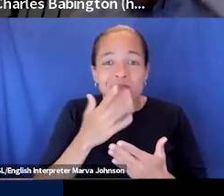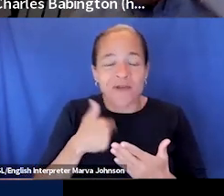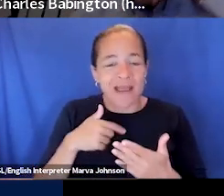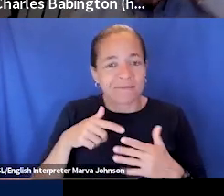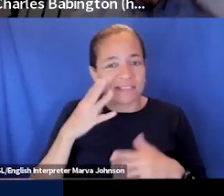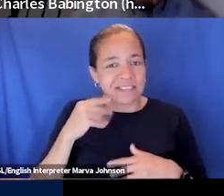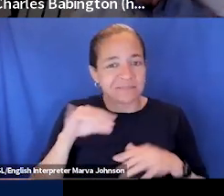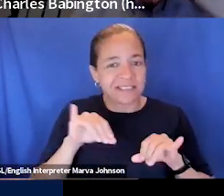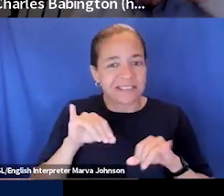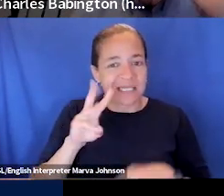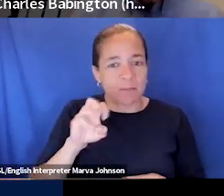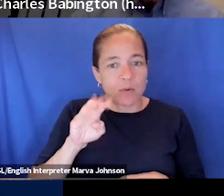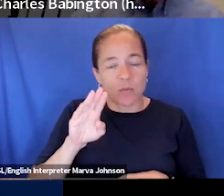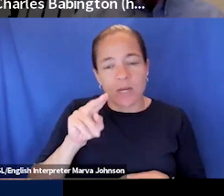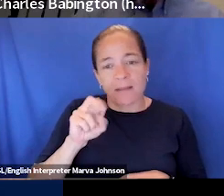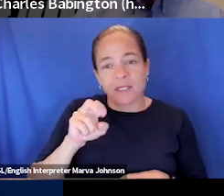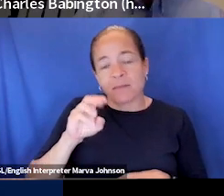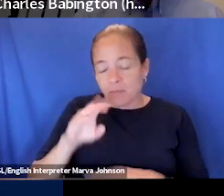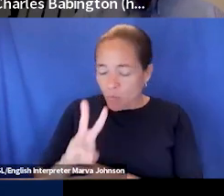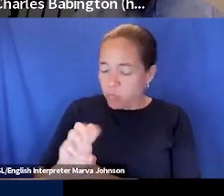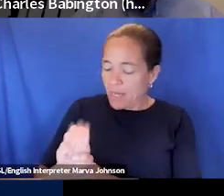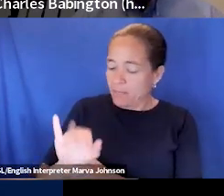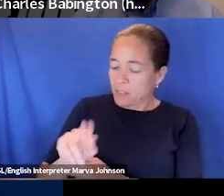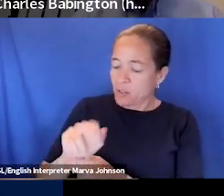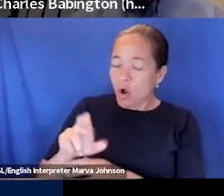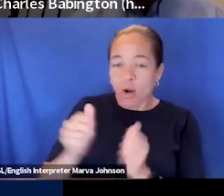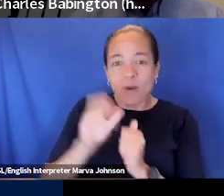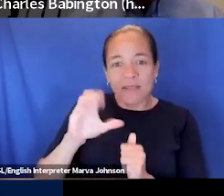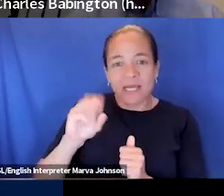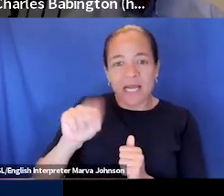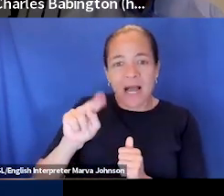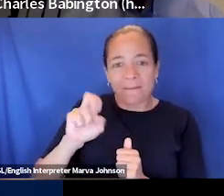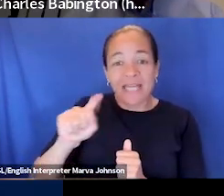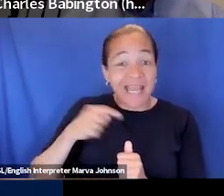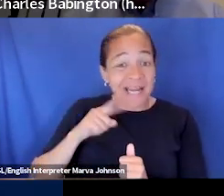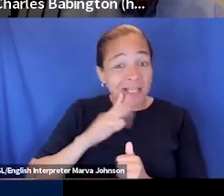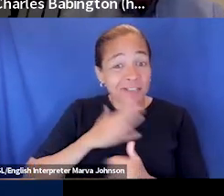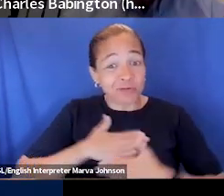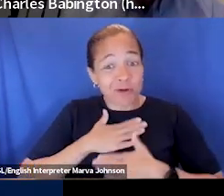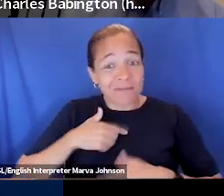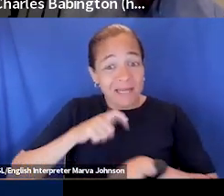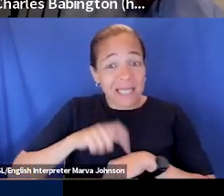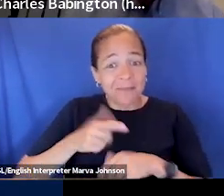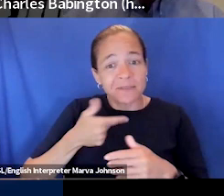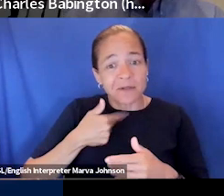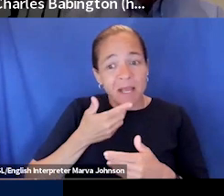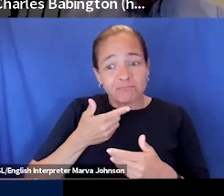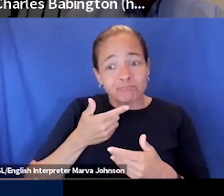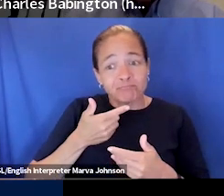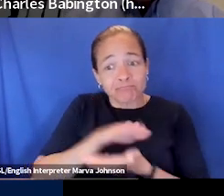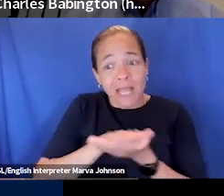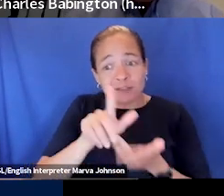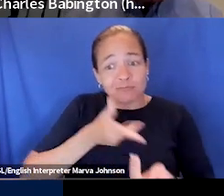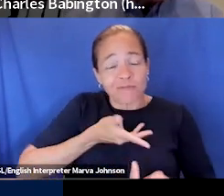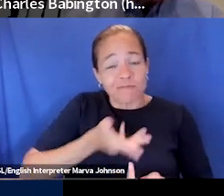with ComNet several years ago, and I enjoyed it. So it's nice to be asked back. We'll try to cover a lot of things in a pretty